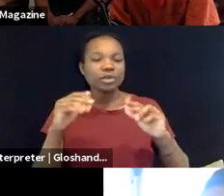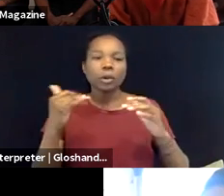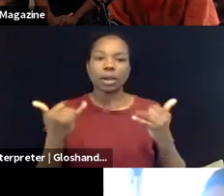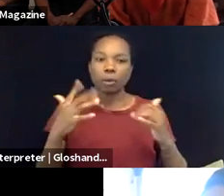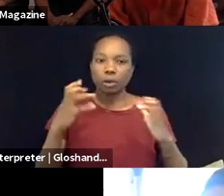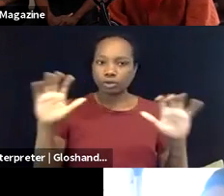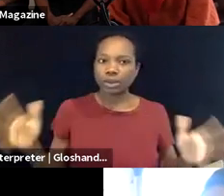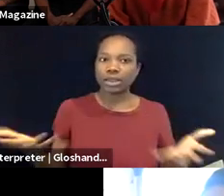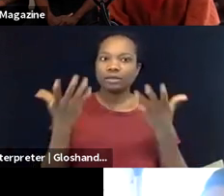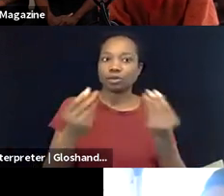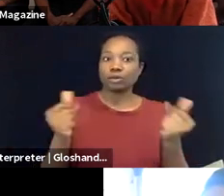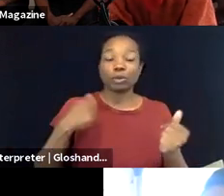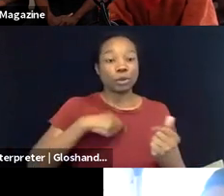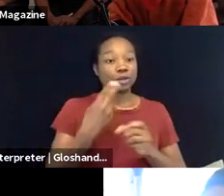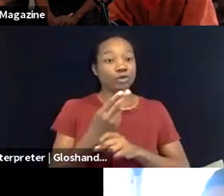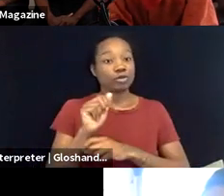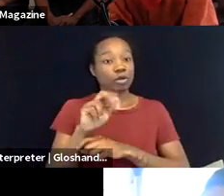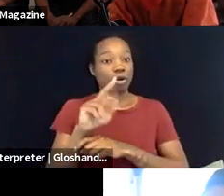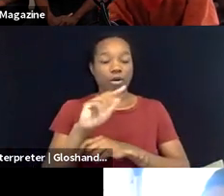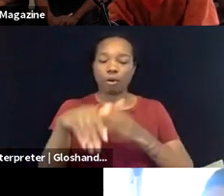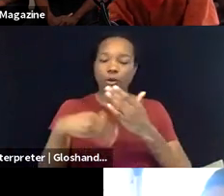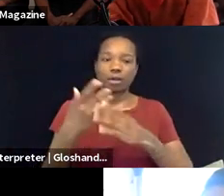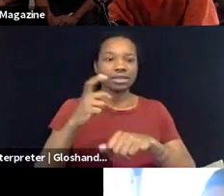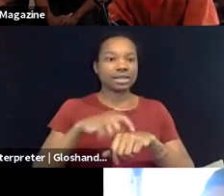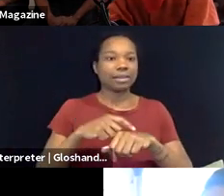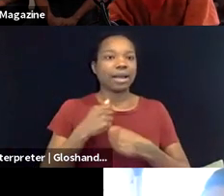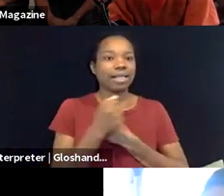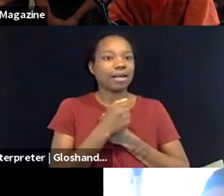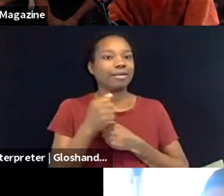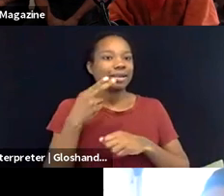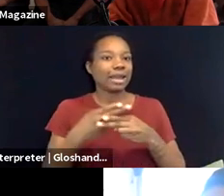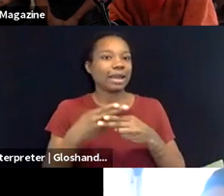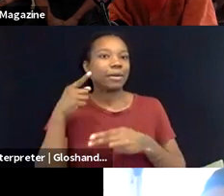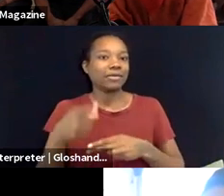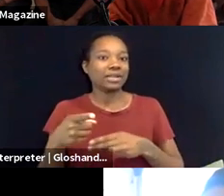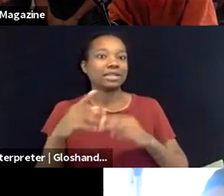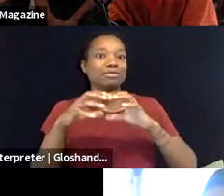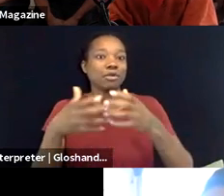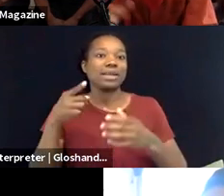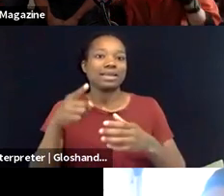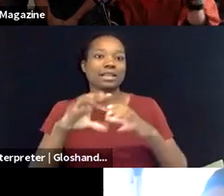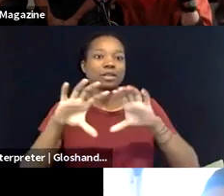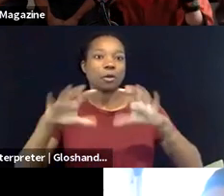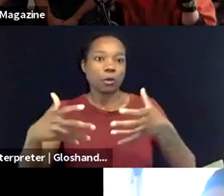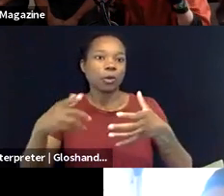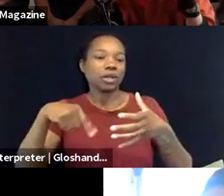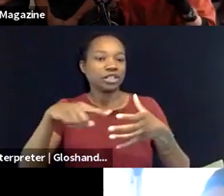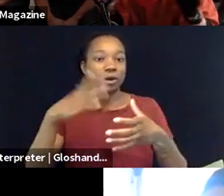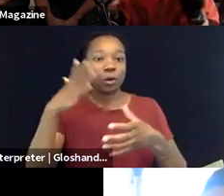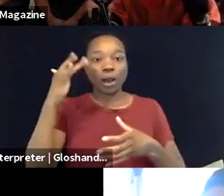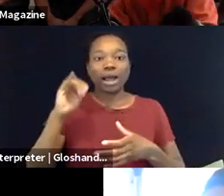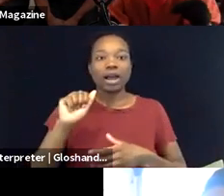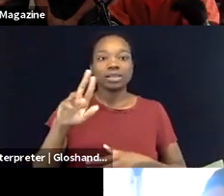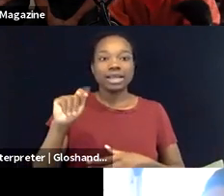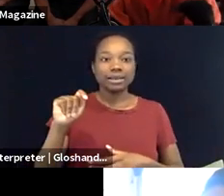art all the time. I love the name of this movement, this coalition, because art is the only way